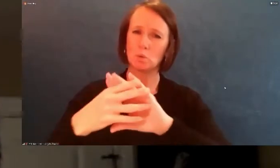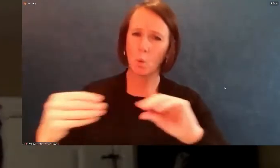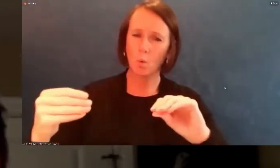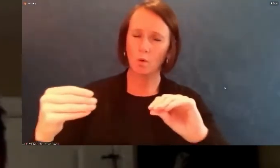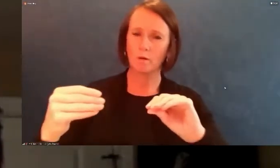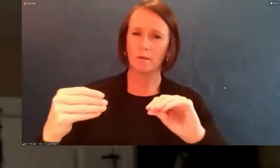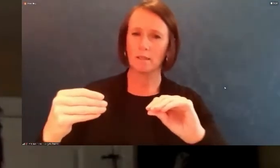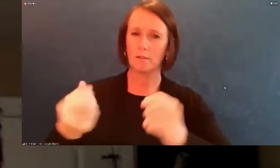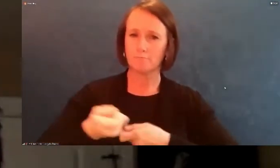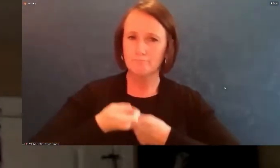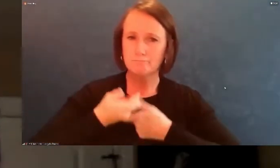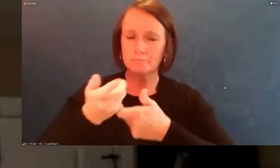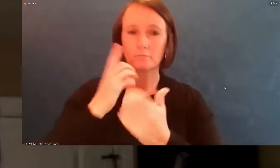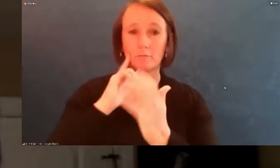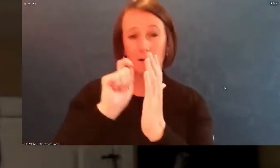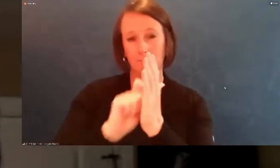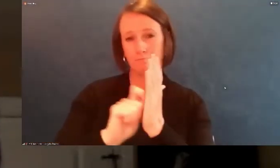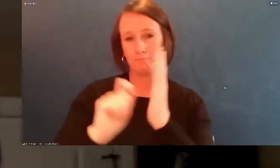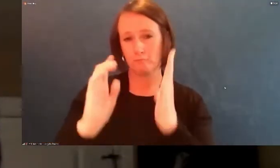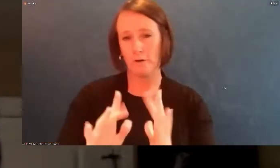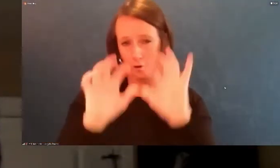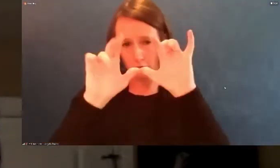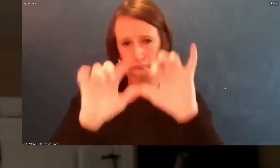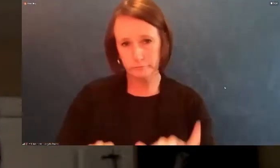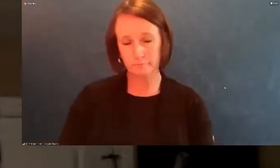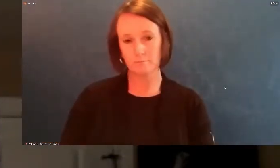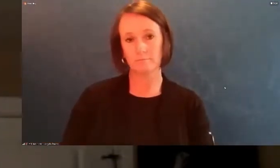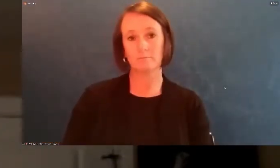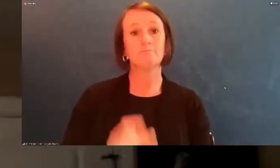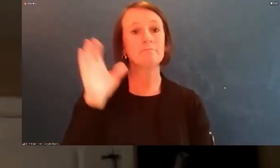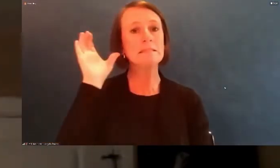It always starts with listening.